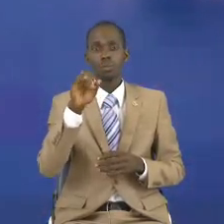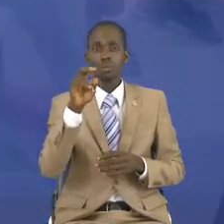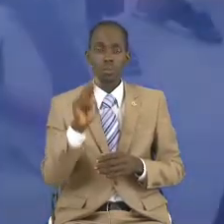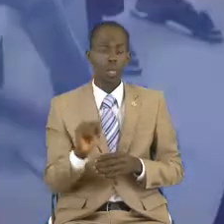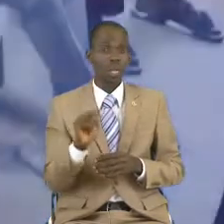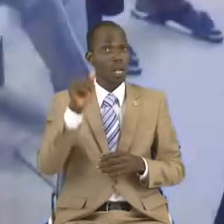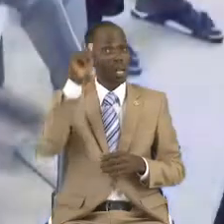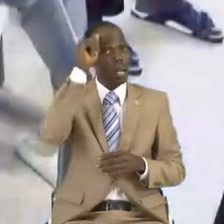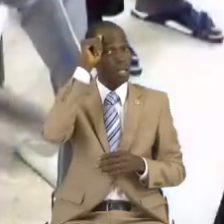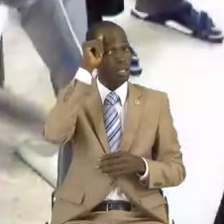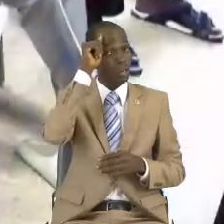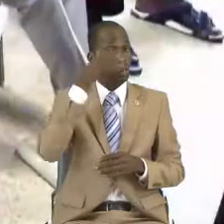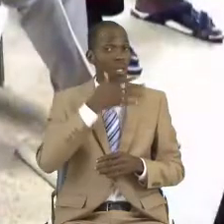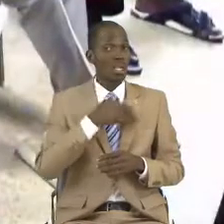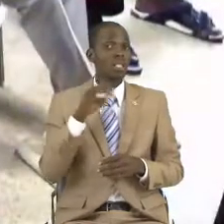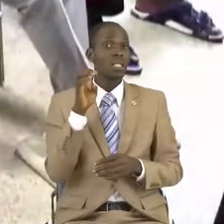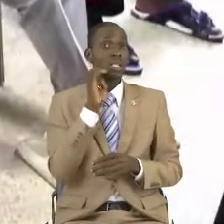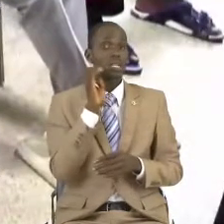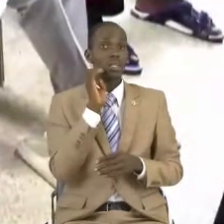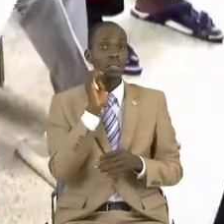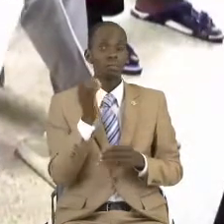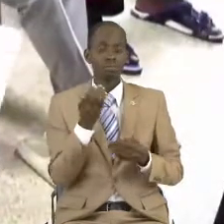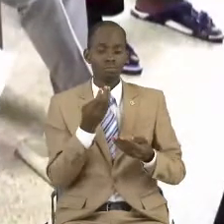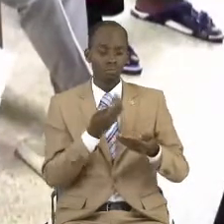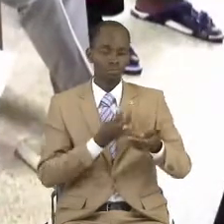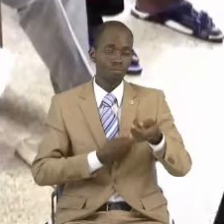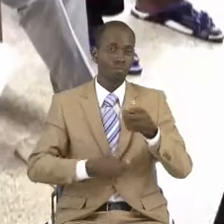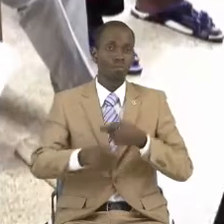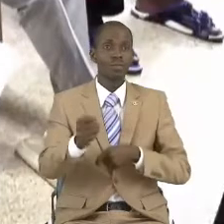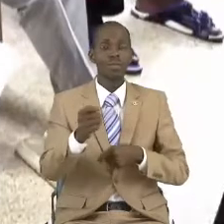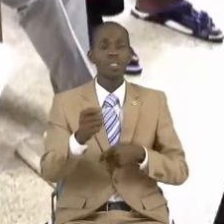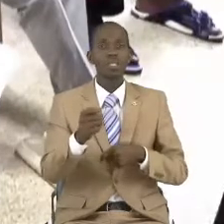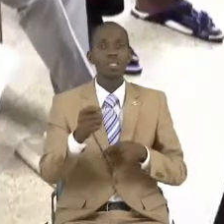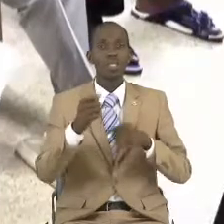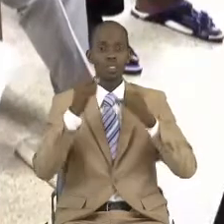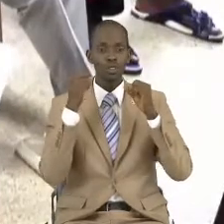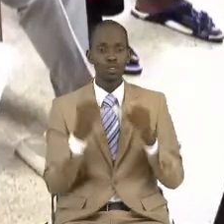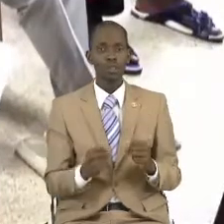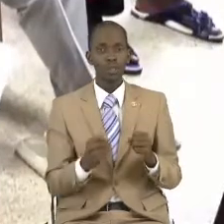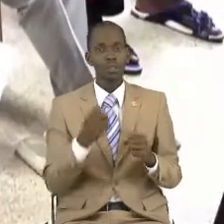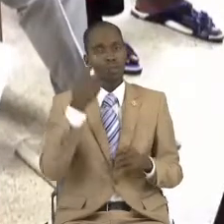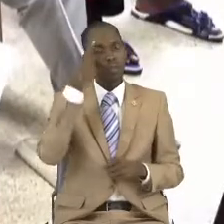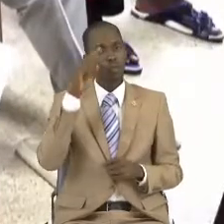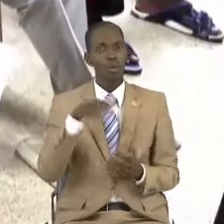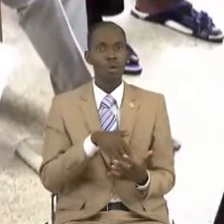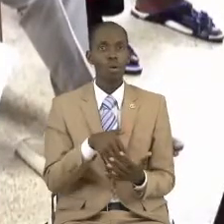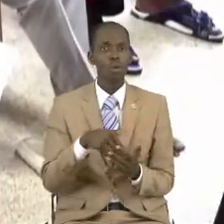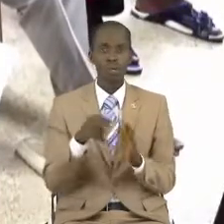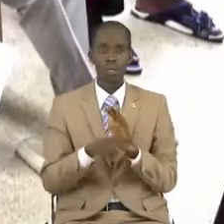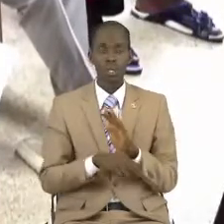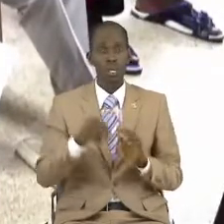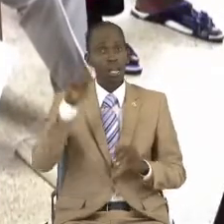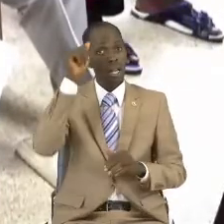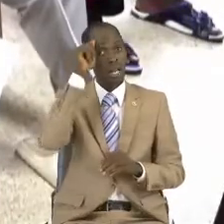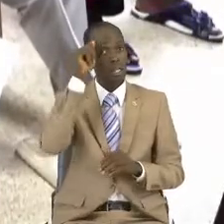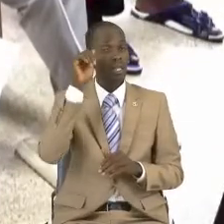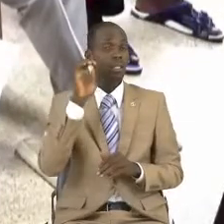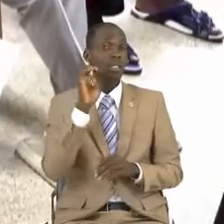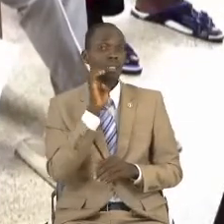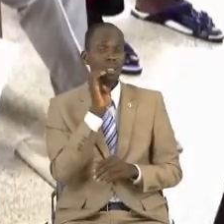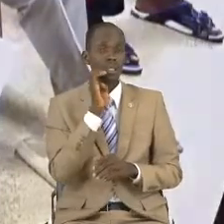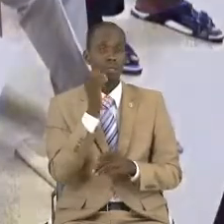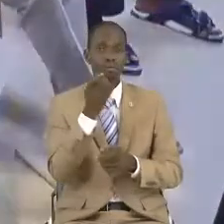traded strength for weakness adam and eve traded